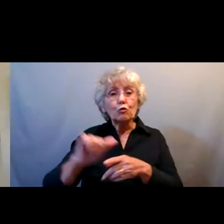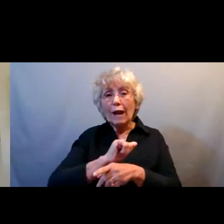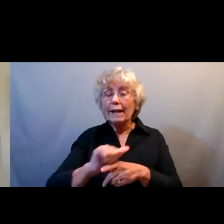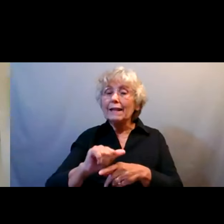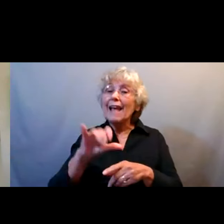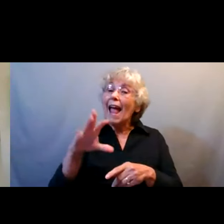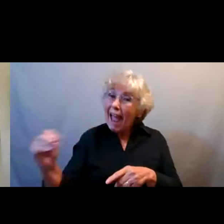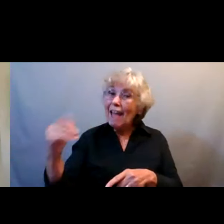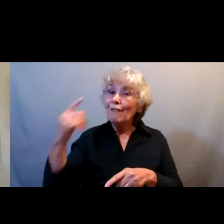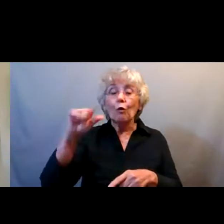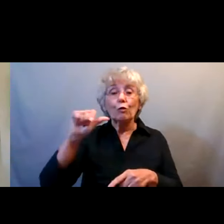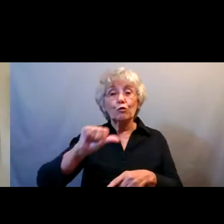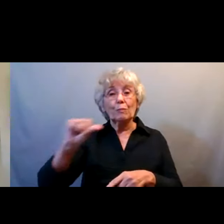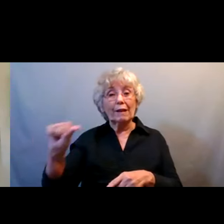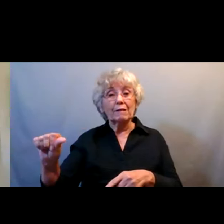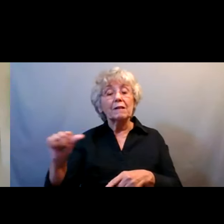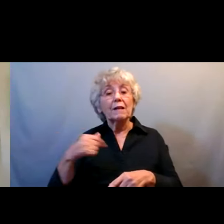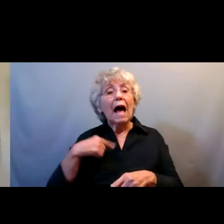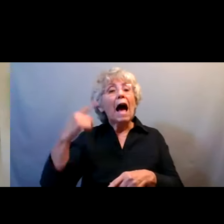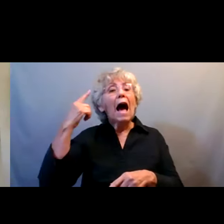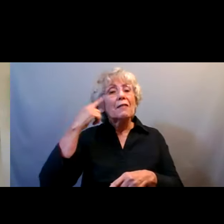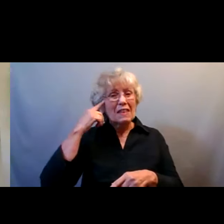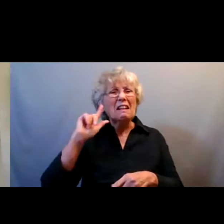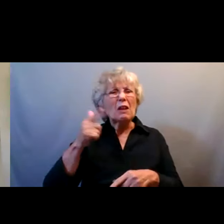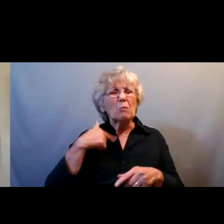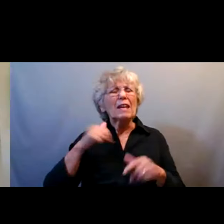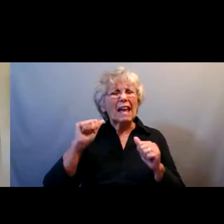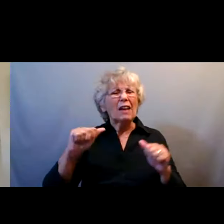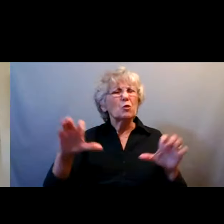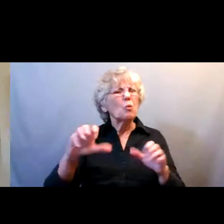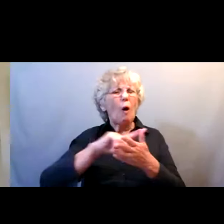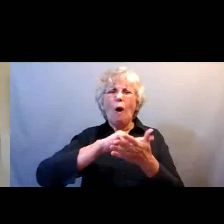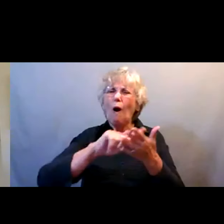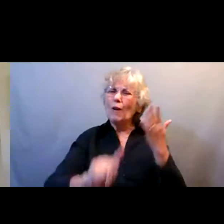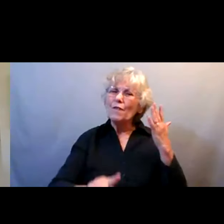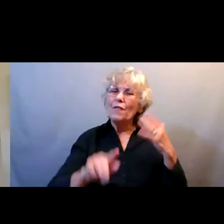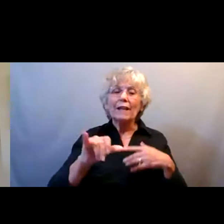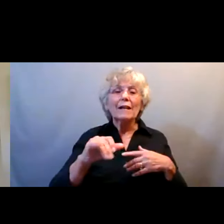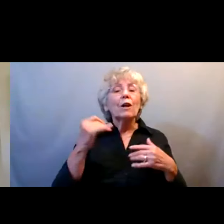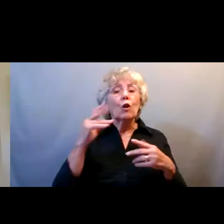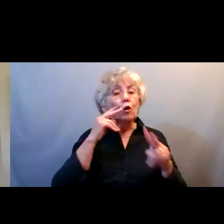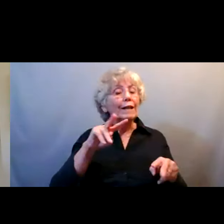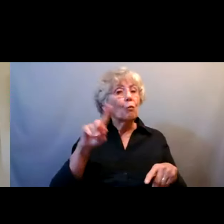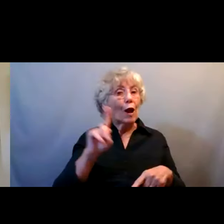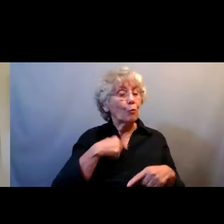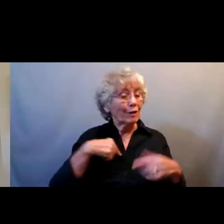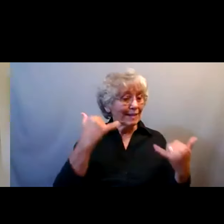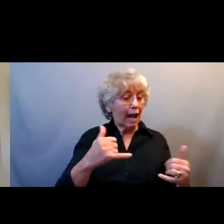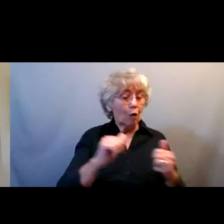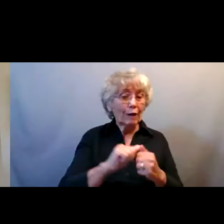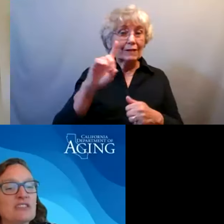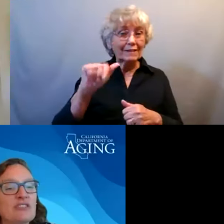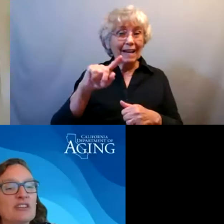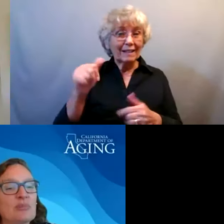AAAs. Yeah, I think this is all eminently doable in terms of this notion of here's where we are with data collection, here's the minimum,